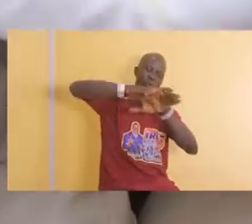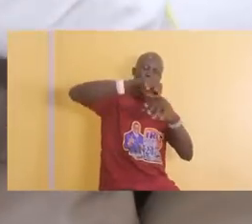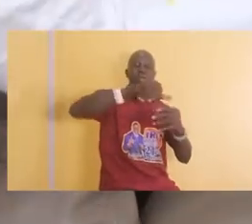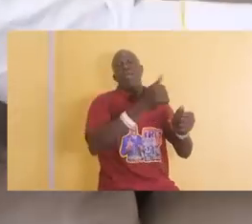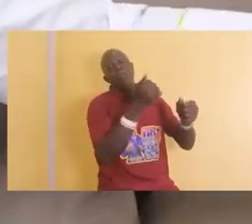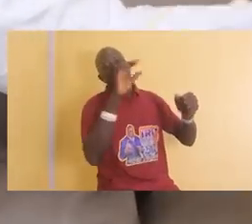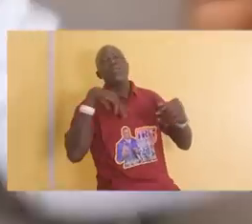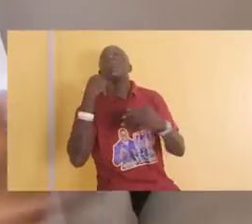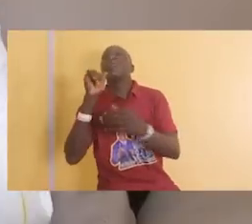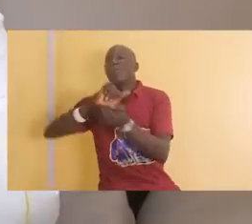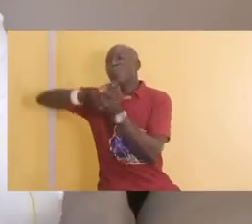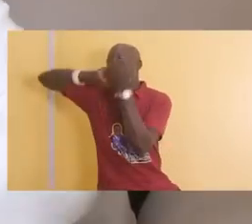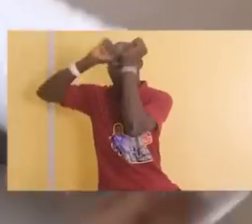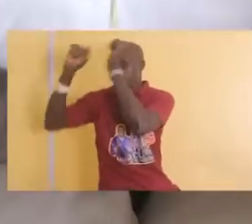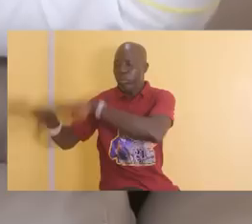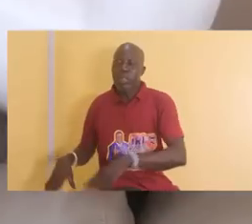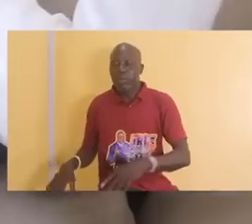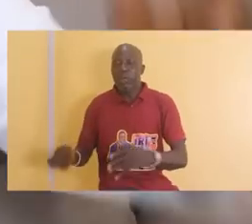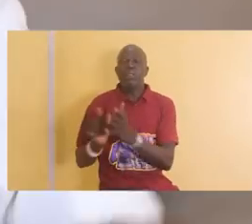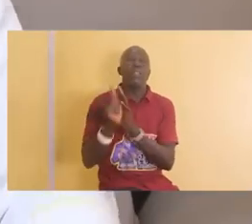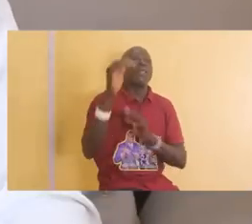Body of elders, turn it away.